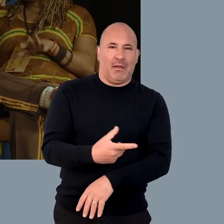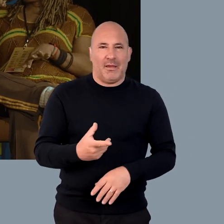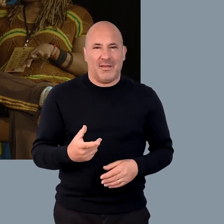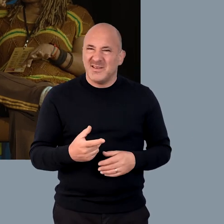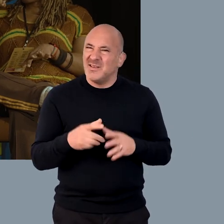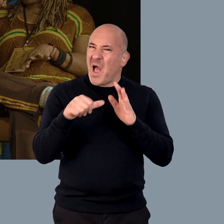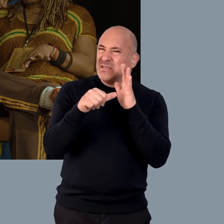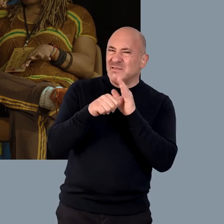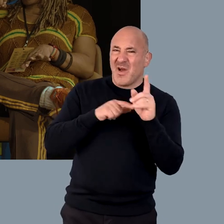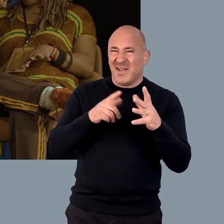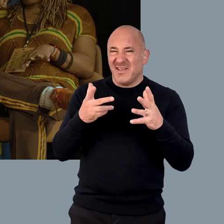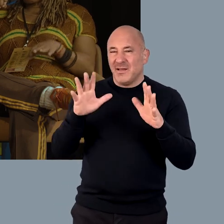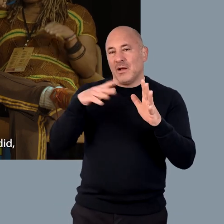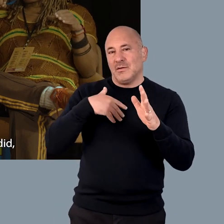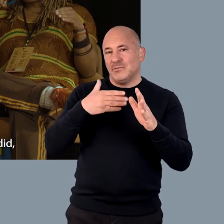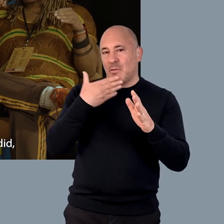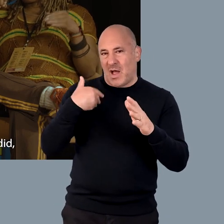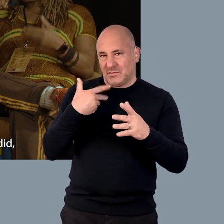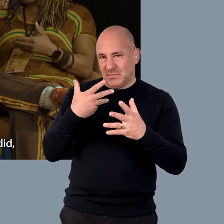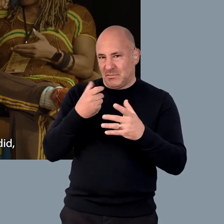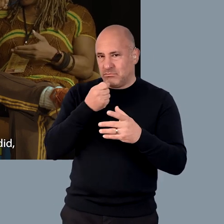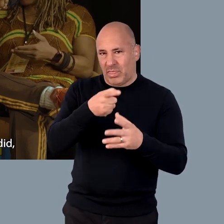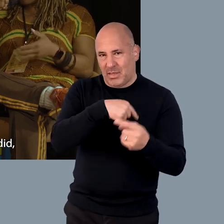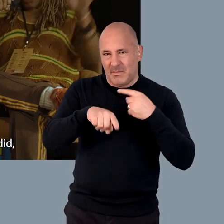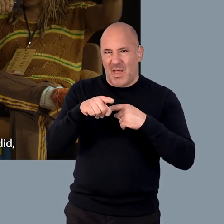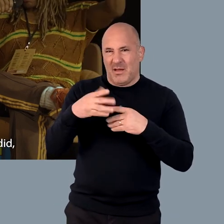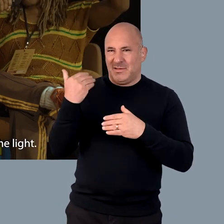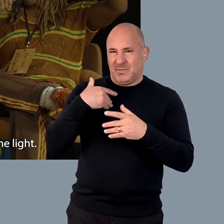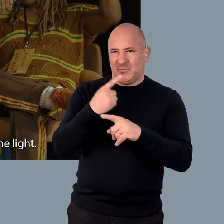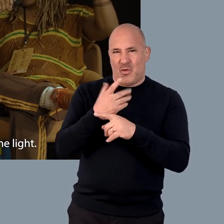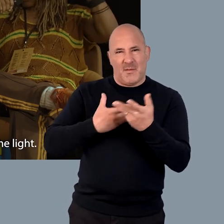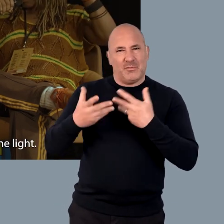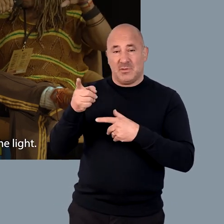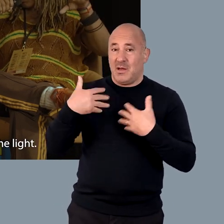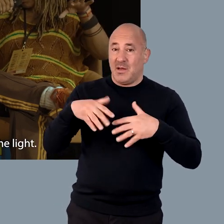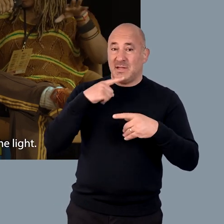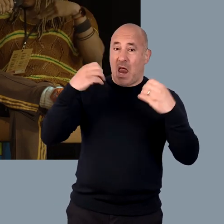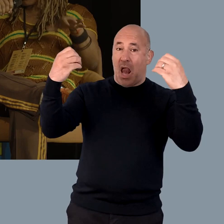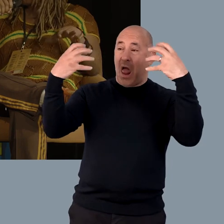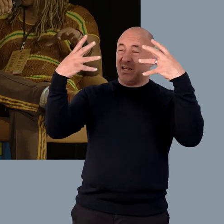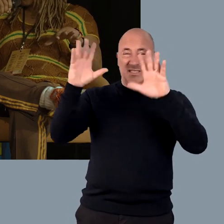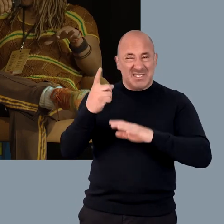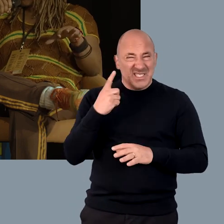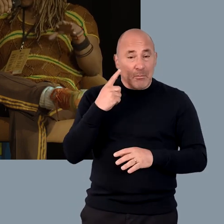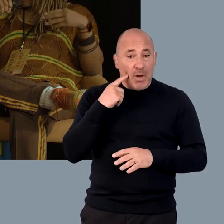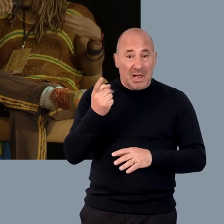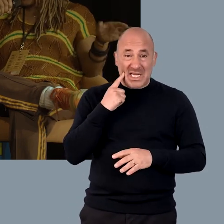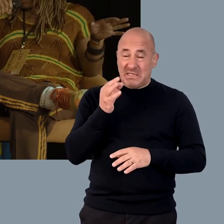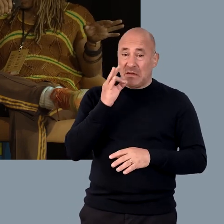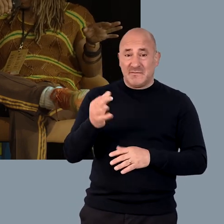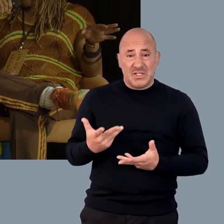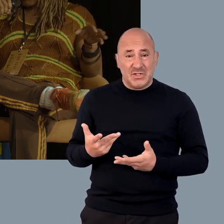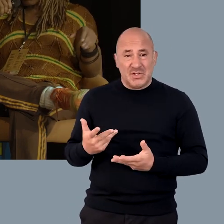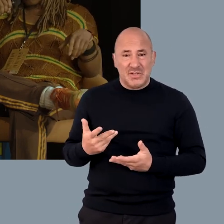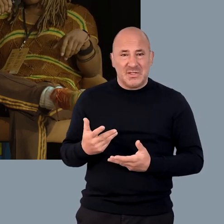you was forgive me for telling on you Tarek, but we were talking earlier because you did that was amazing when you said that about the lights so simple and